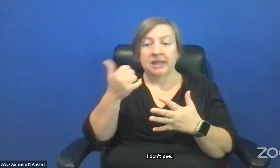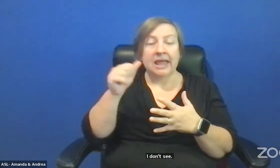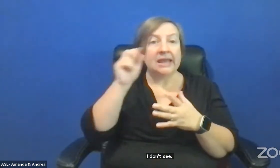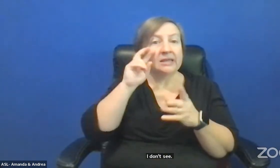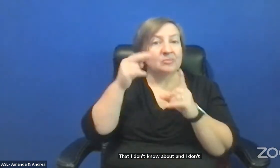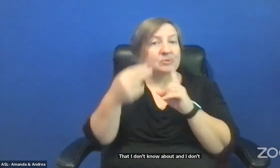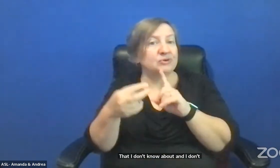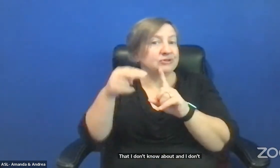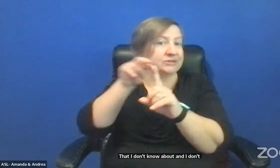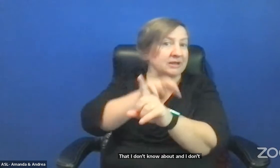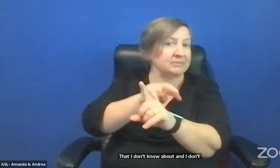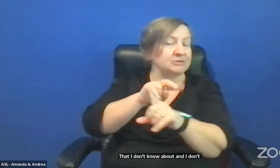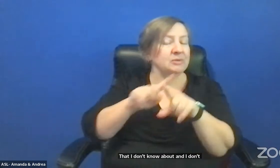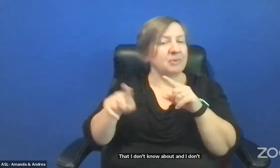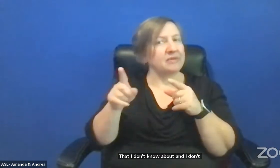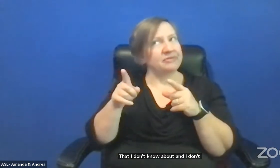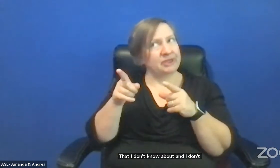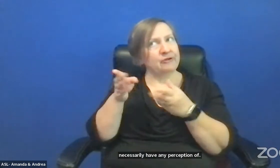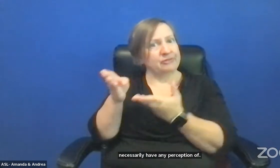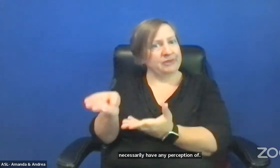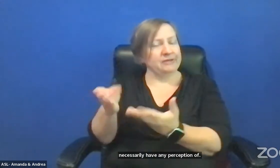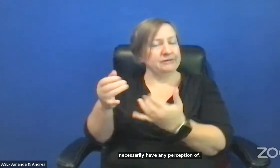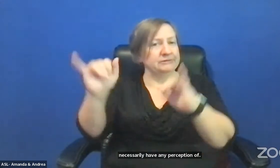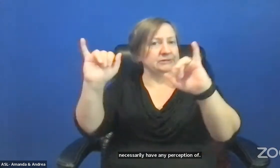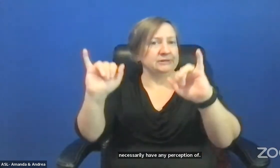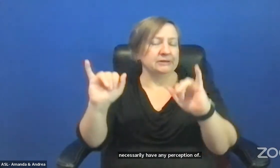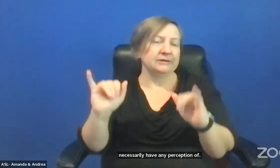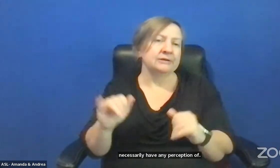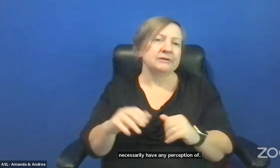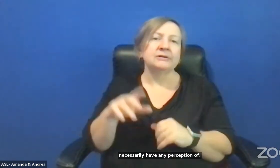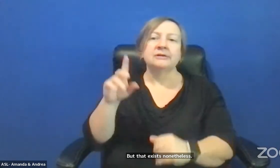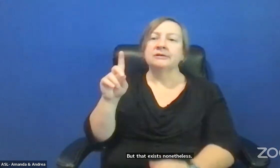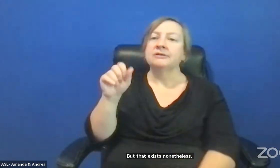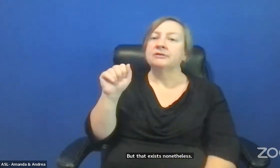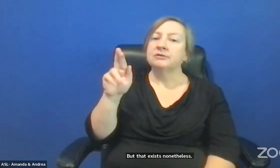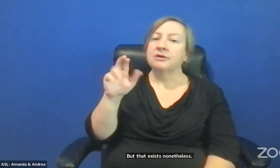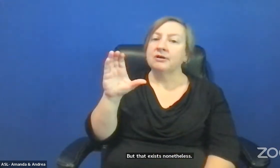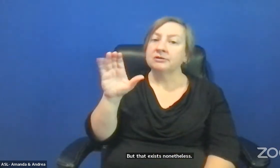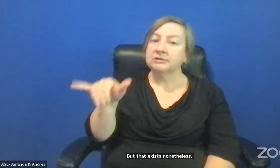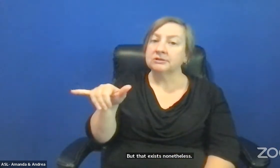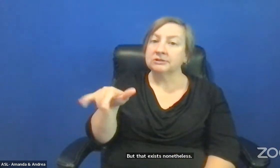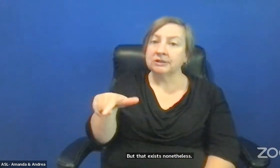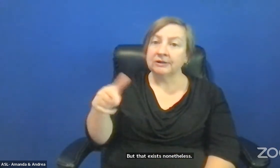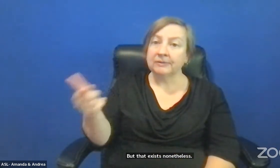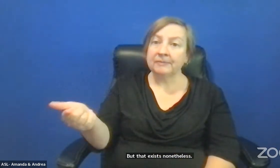perception of, but that exist nonetheless. So, Darcy.